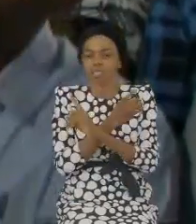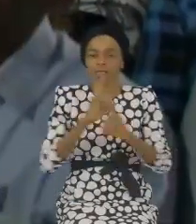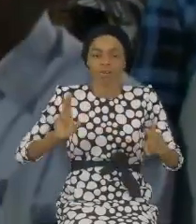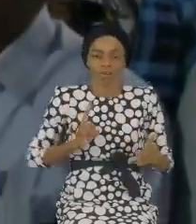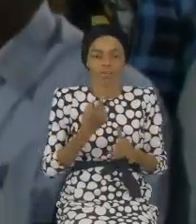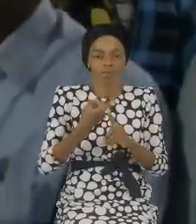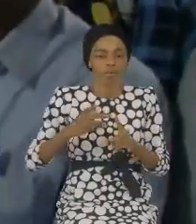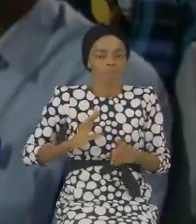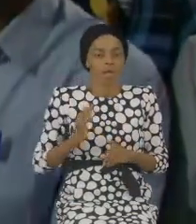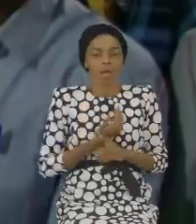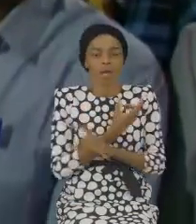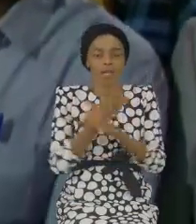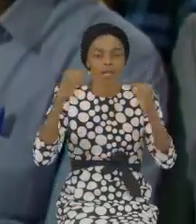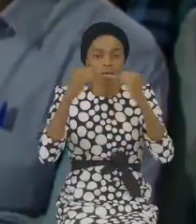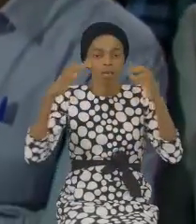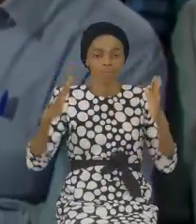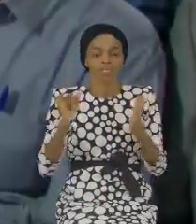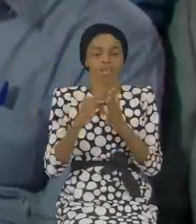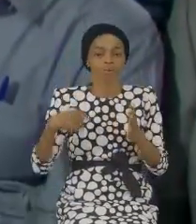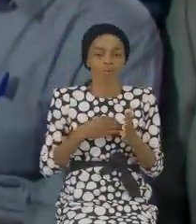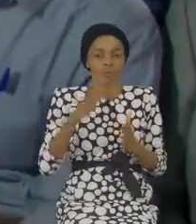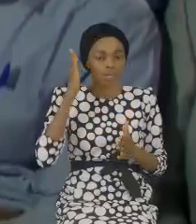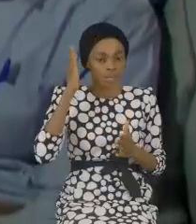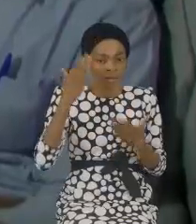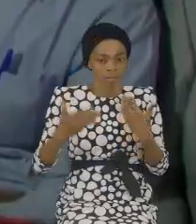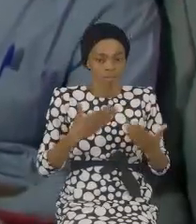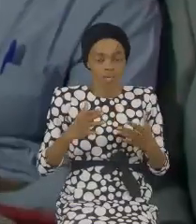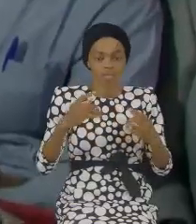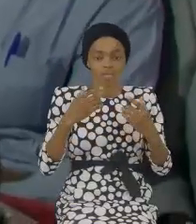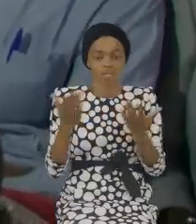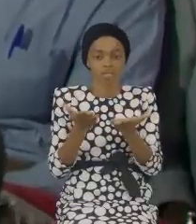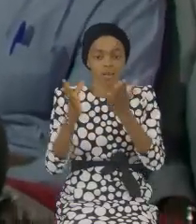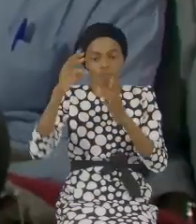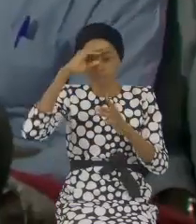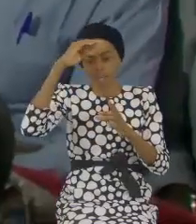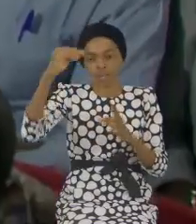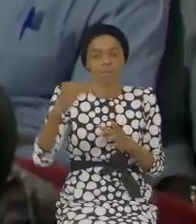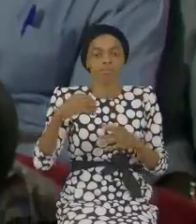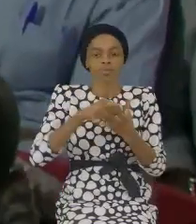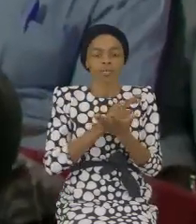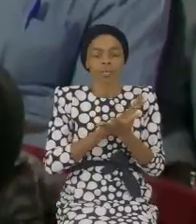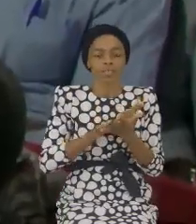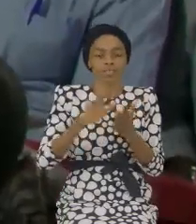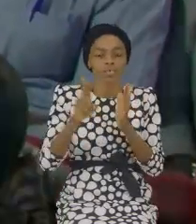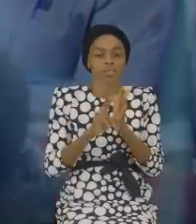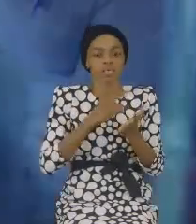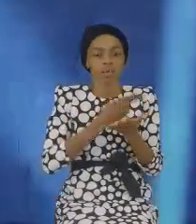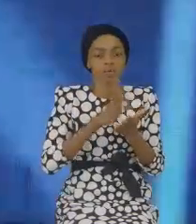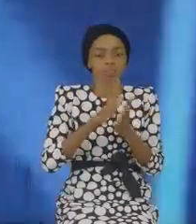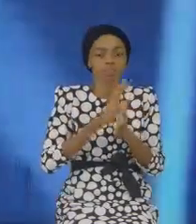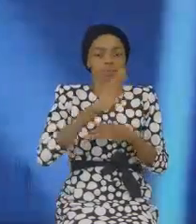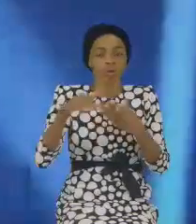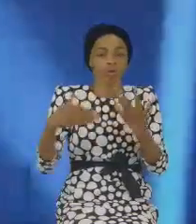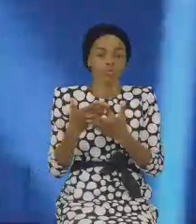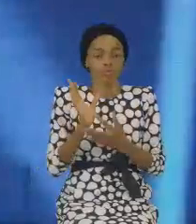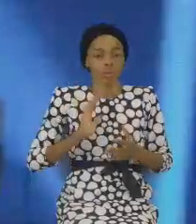might serve him in righteousness and holiness all through our lives before him. Sanctification,